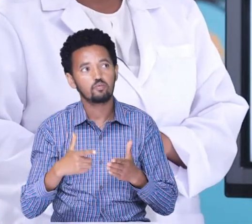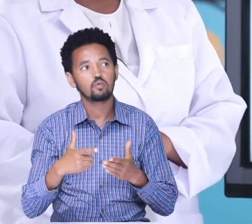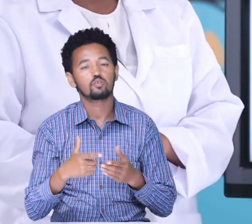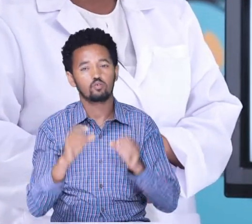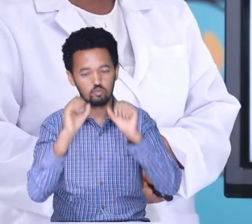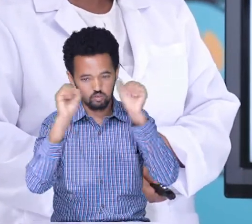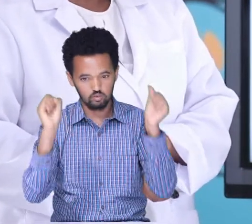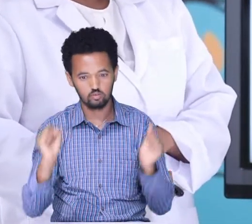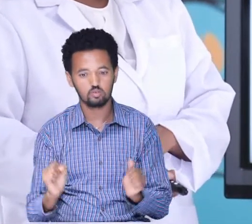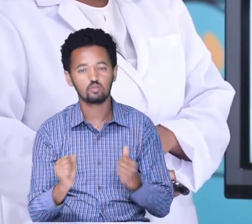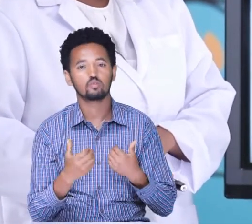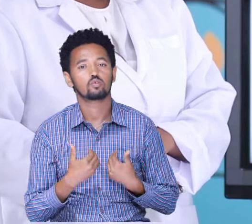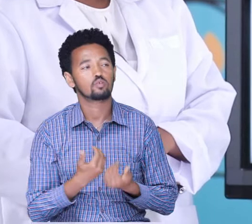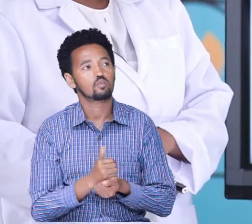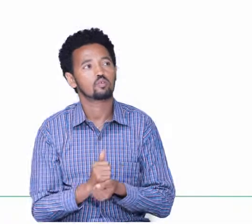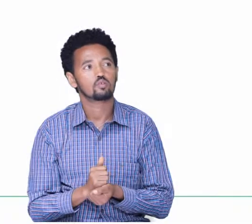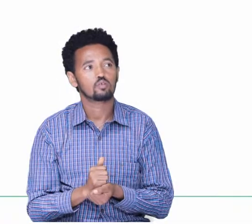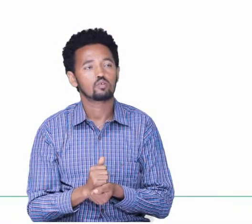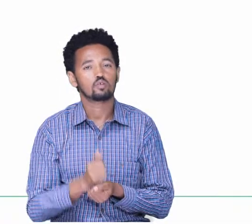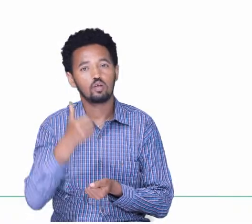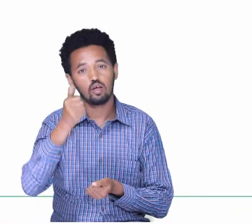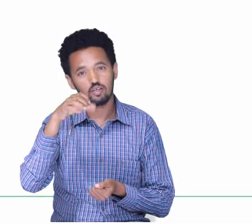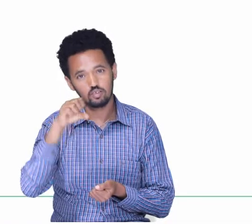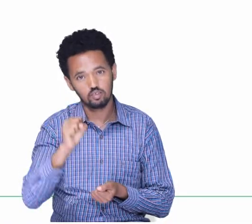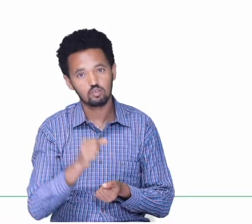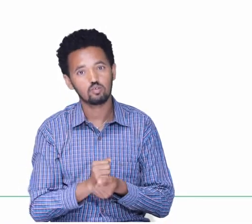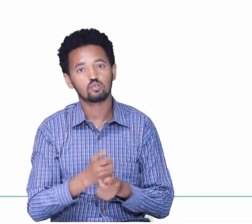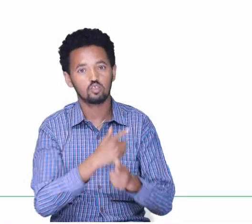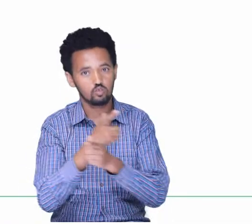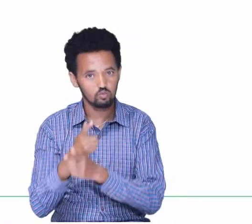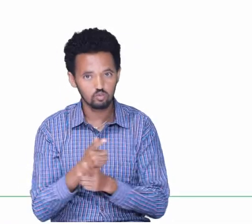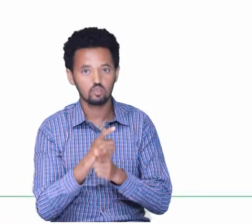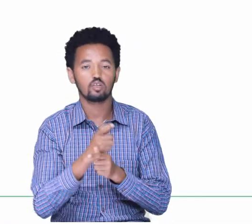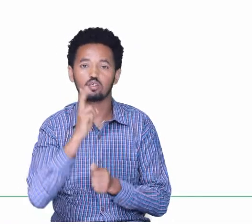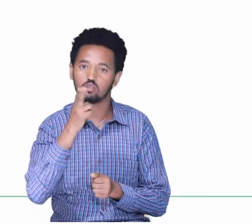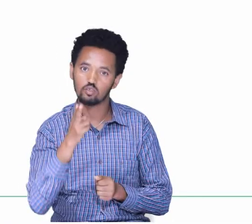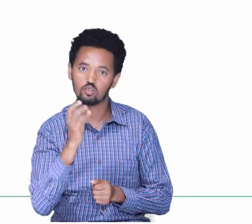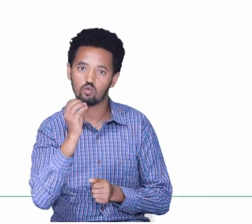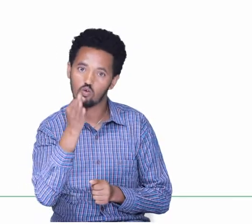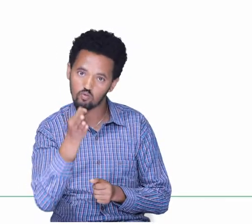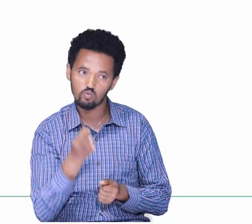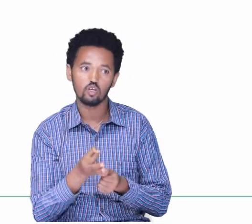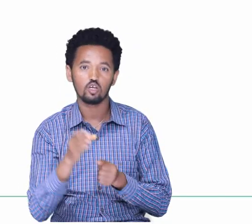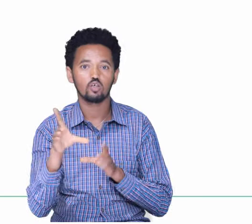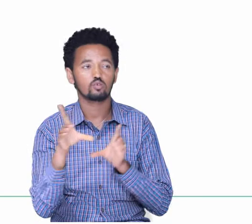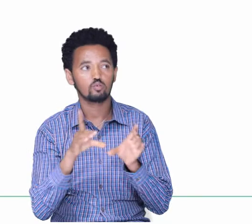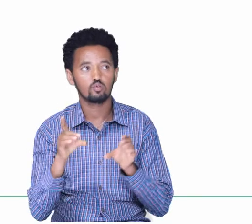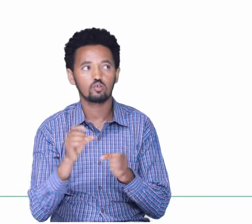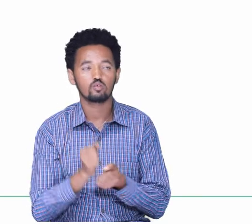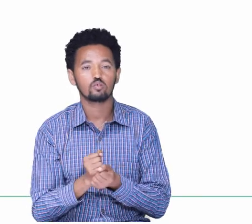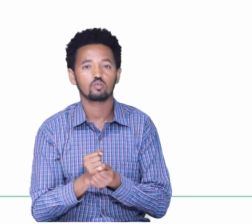shape. And also, when we see the geological history of Africa, during Precambrian